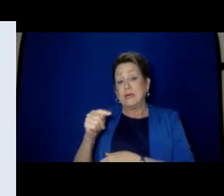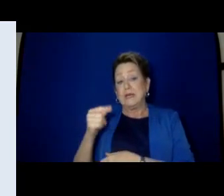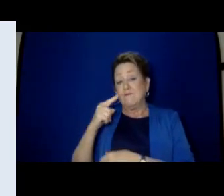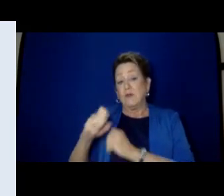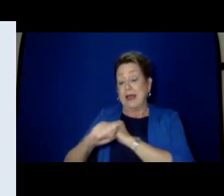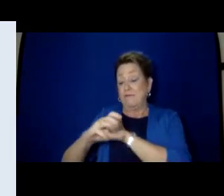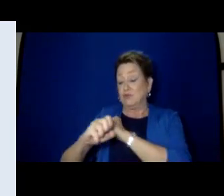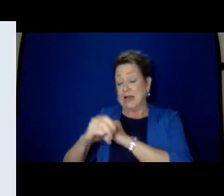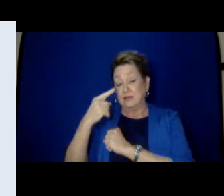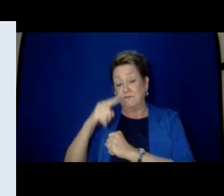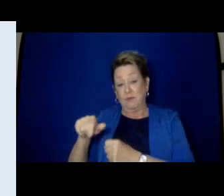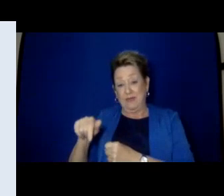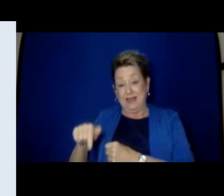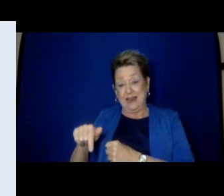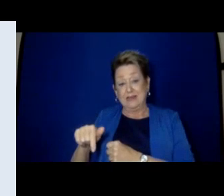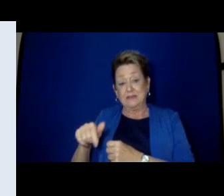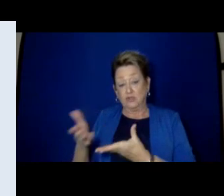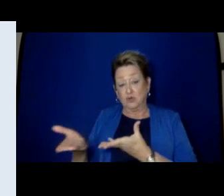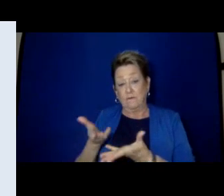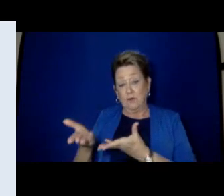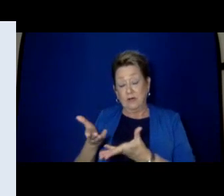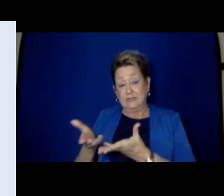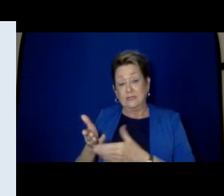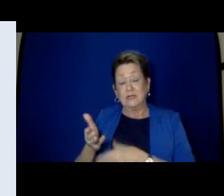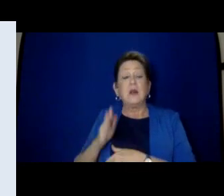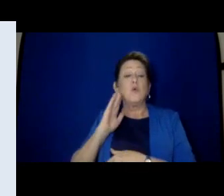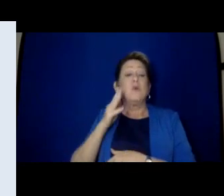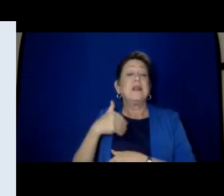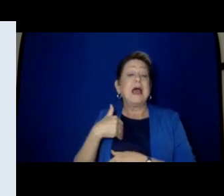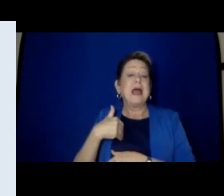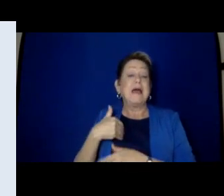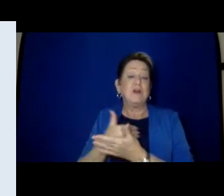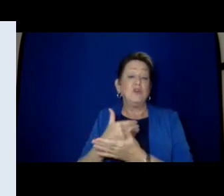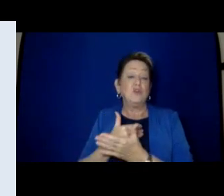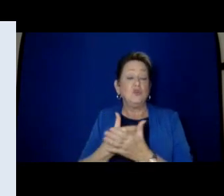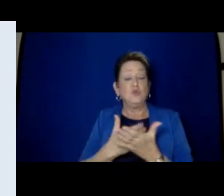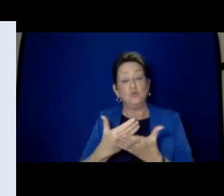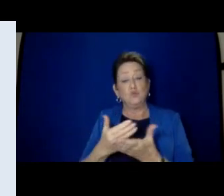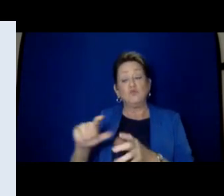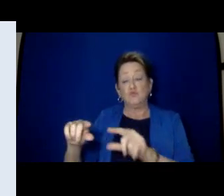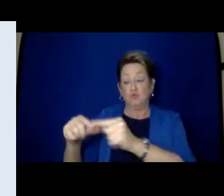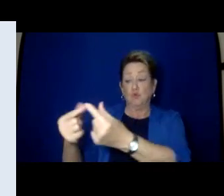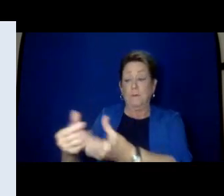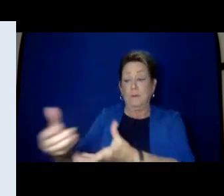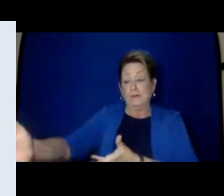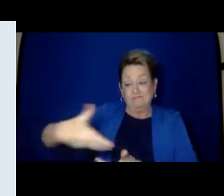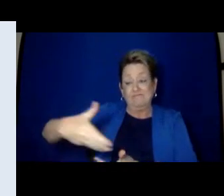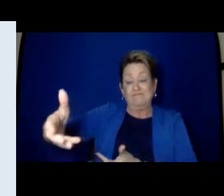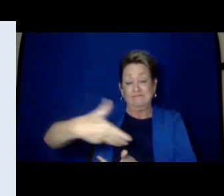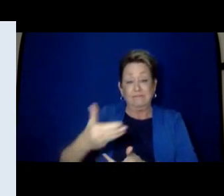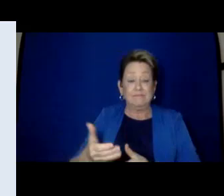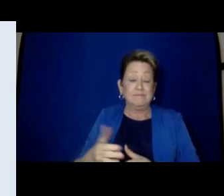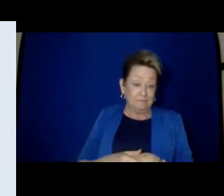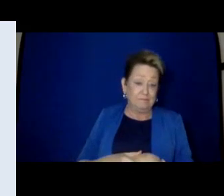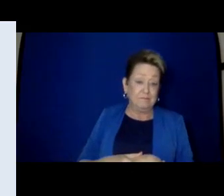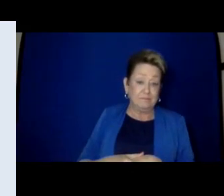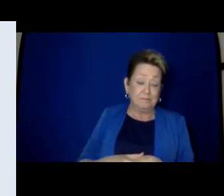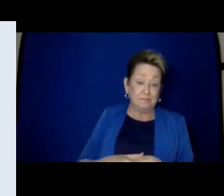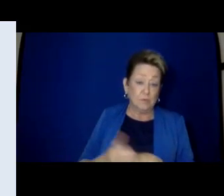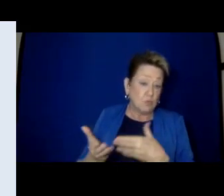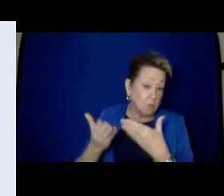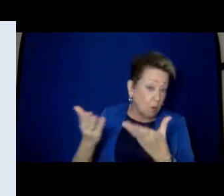services. And that at that time, we'll have a new slate of proposals coming in. I don't know if that answers